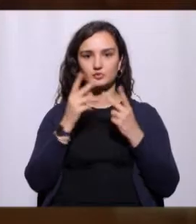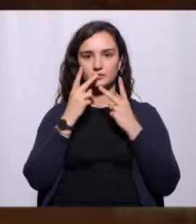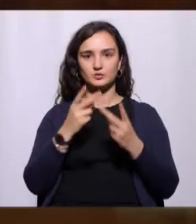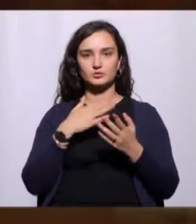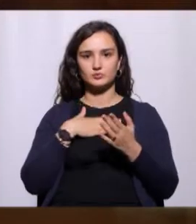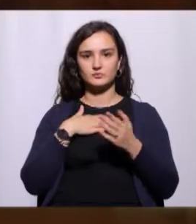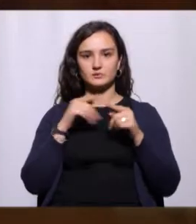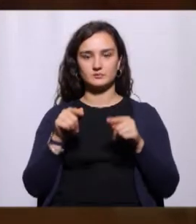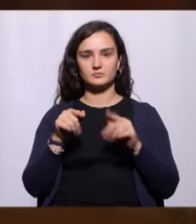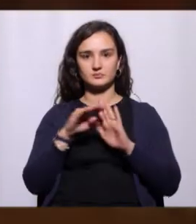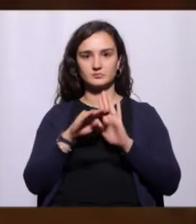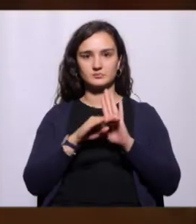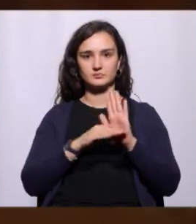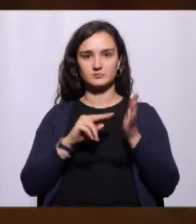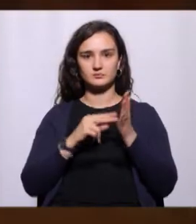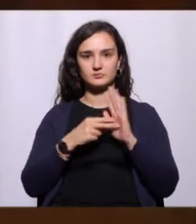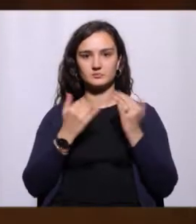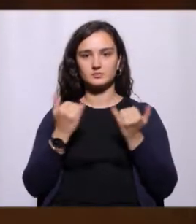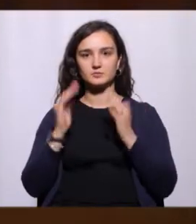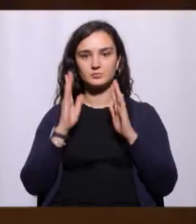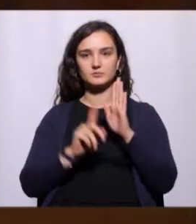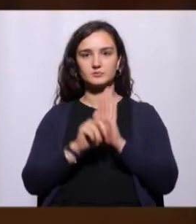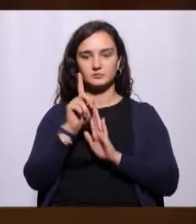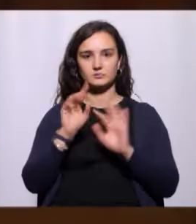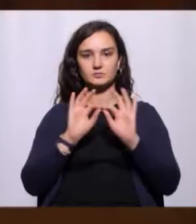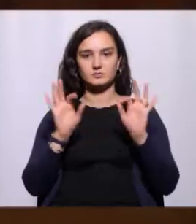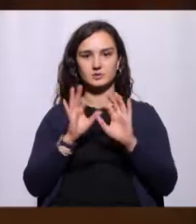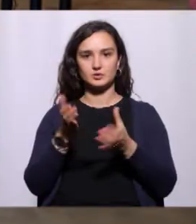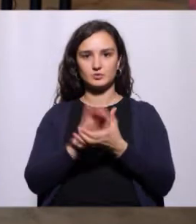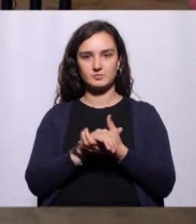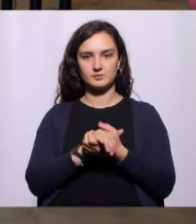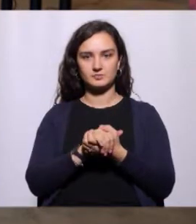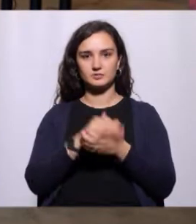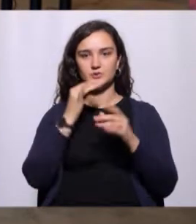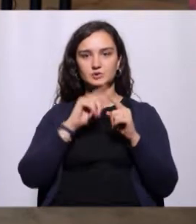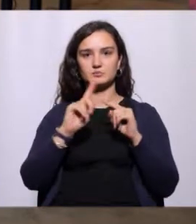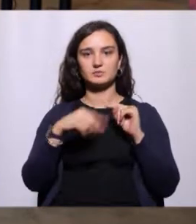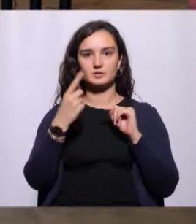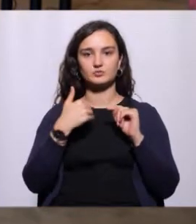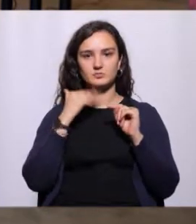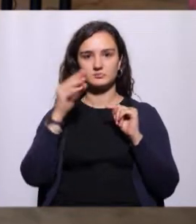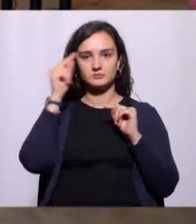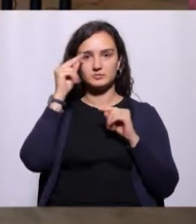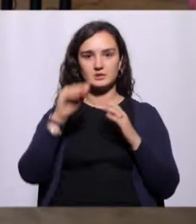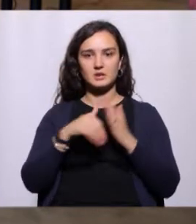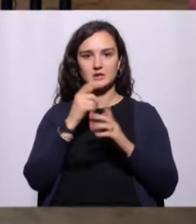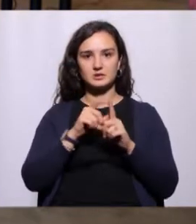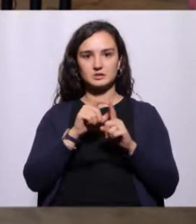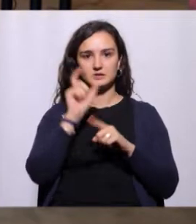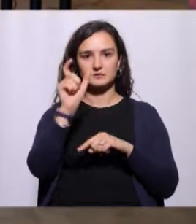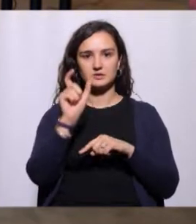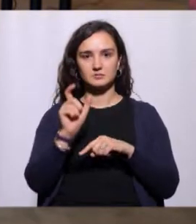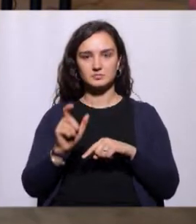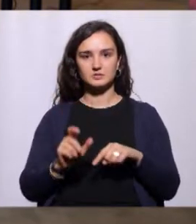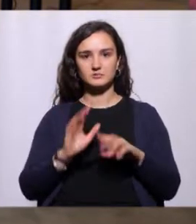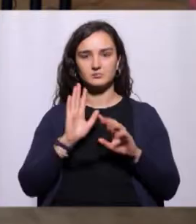our agenda. Today, we are going to start with a brief introduction. After that, we will learn some new vocabulary, which